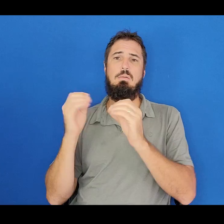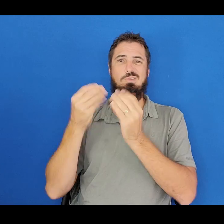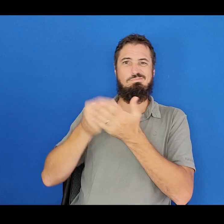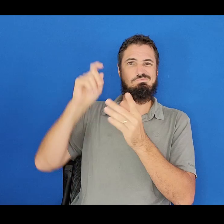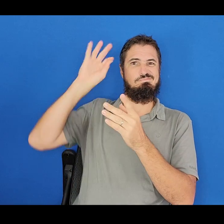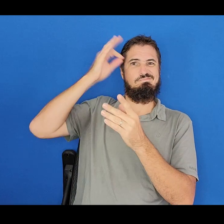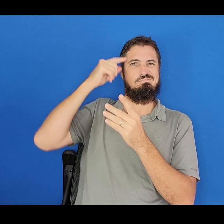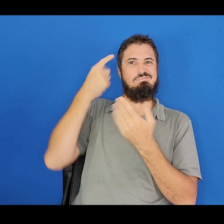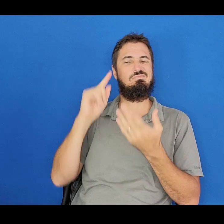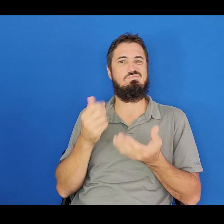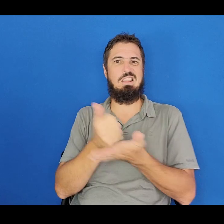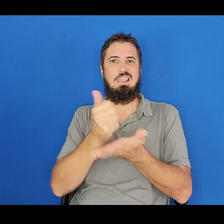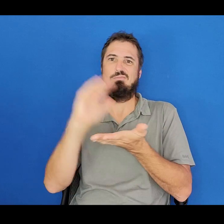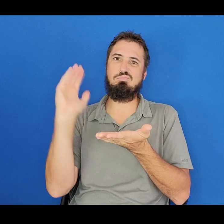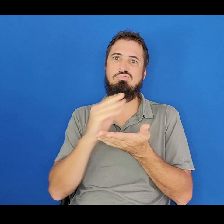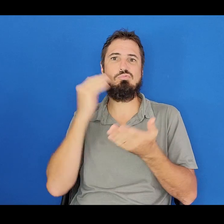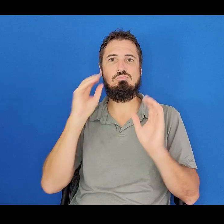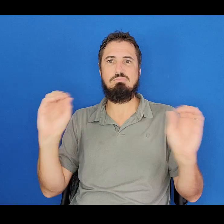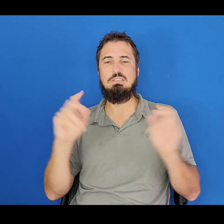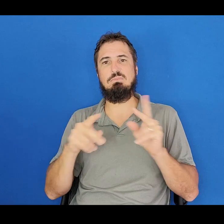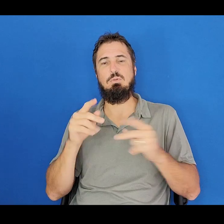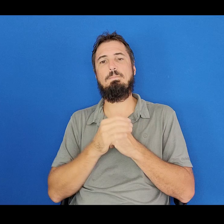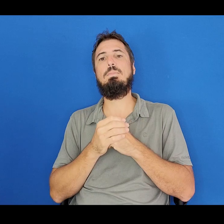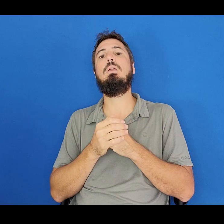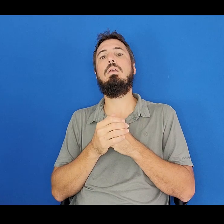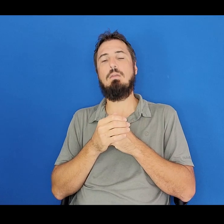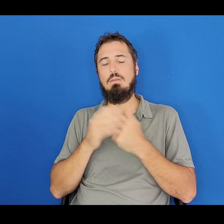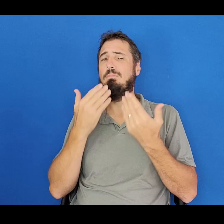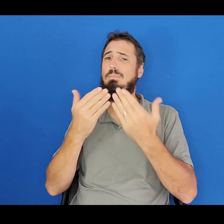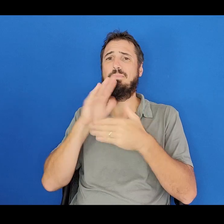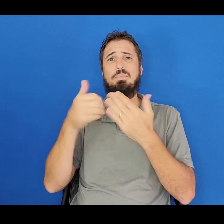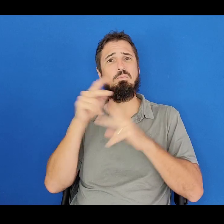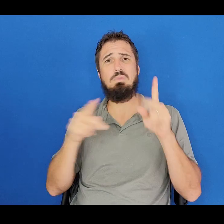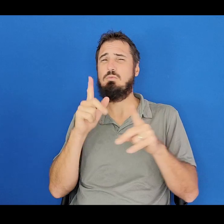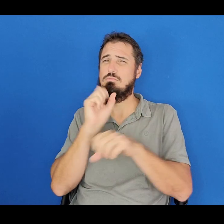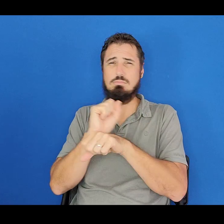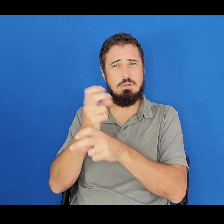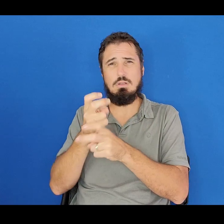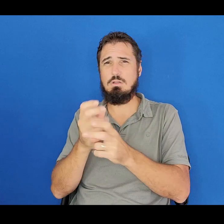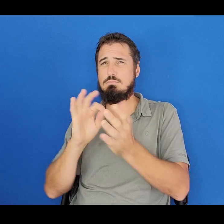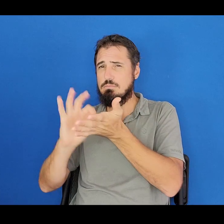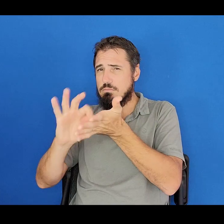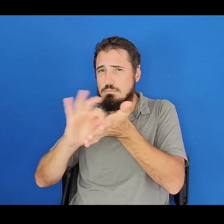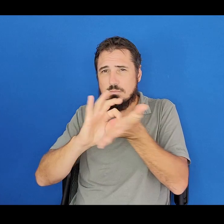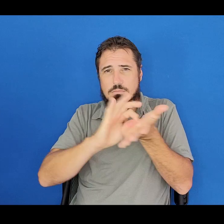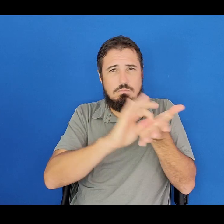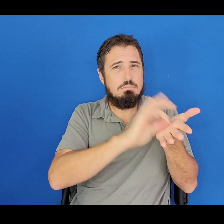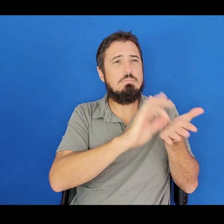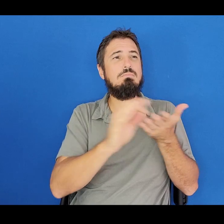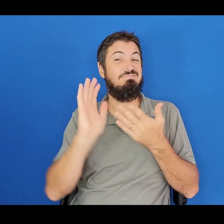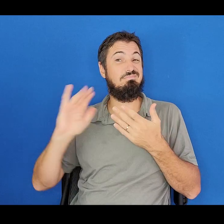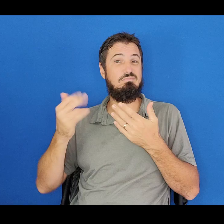funding to address homelessness. And a huge mahalo to all of the volunteers who participated in the actual count